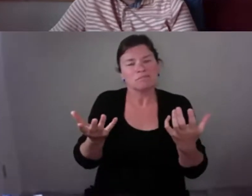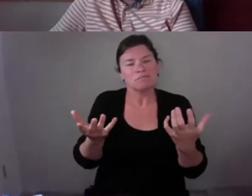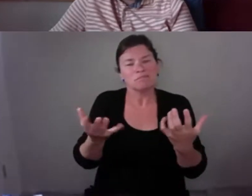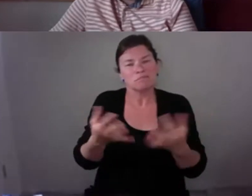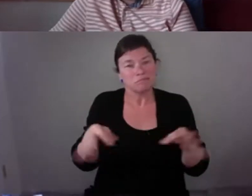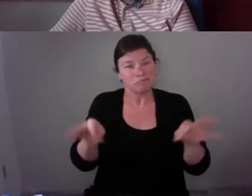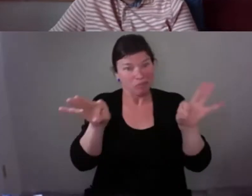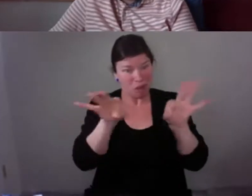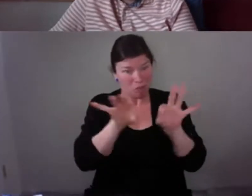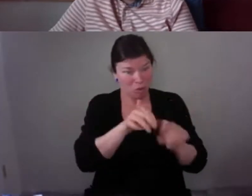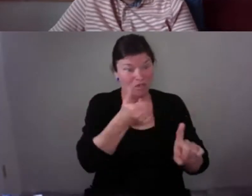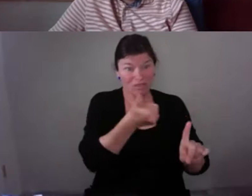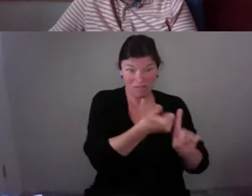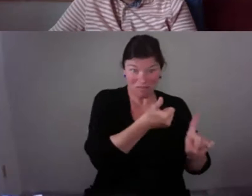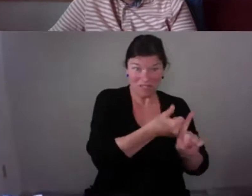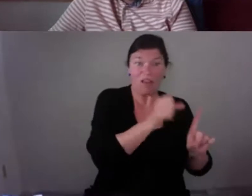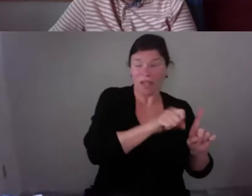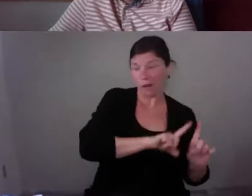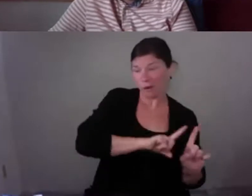able to go